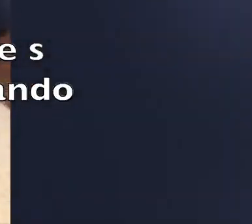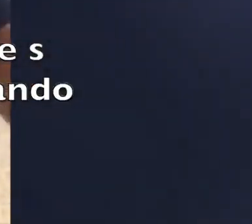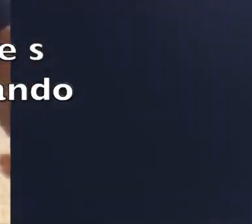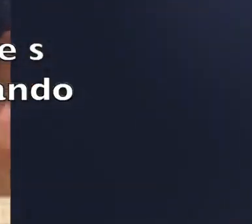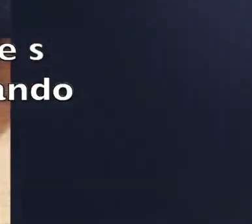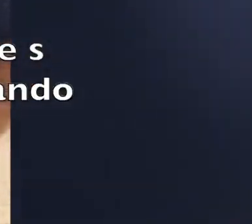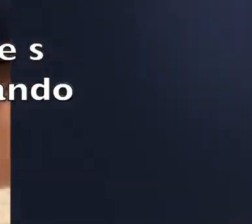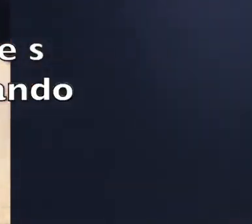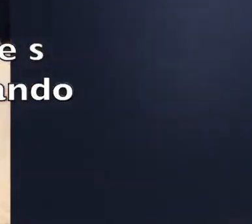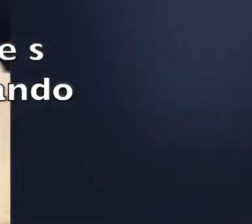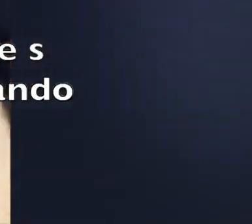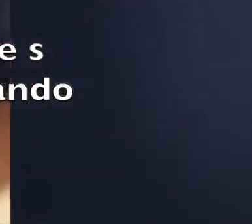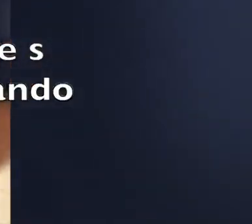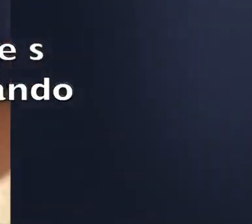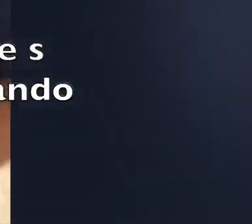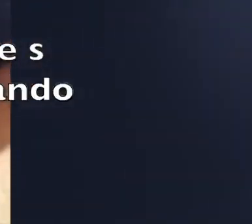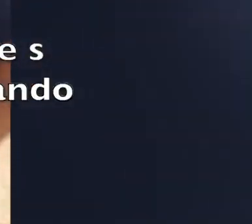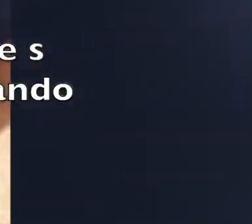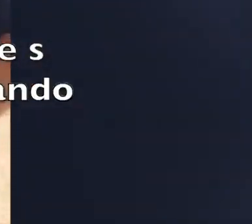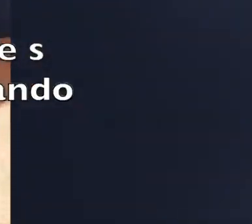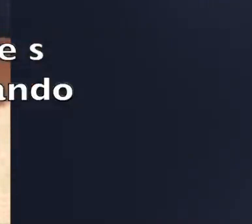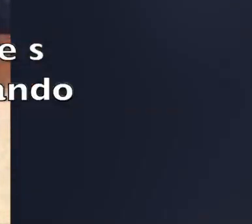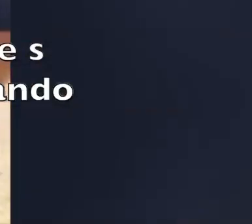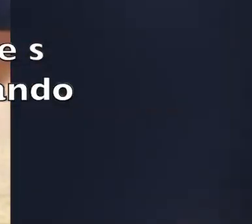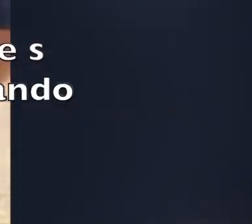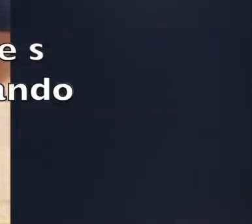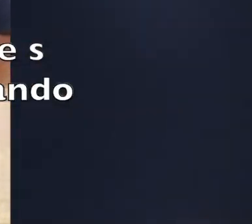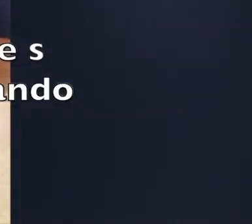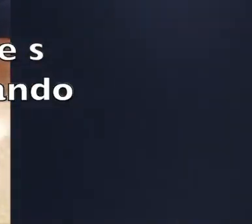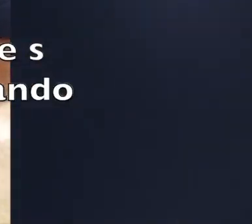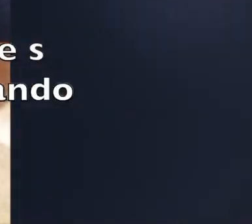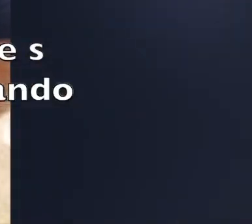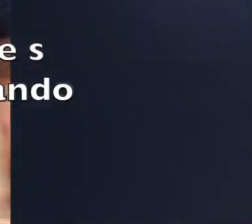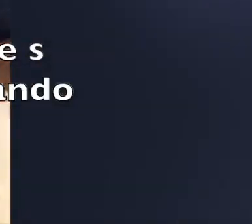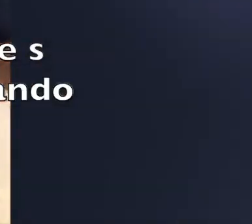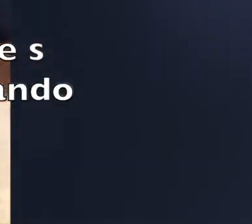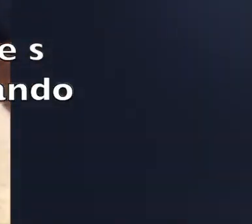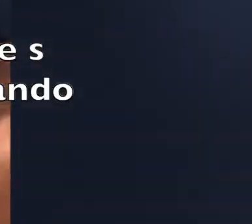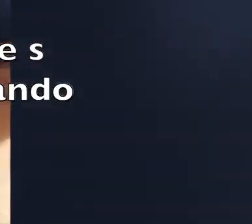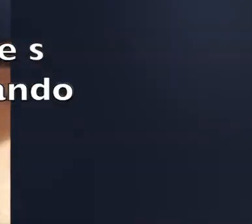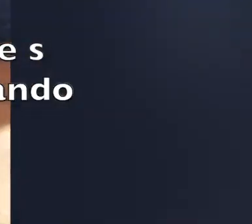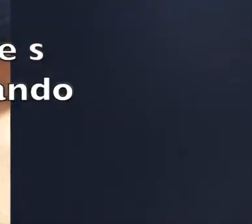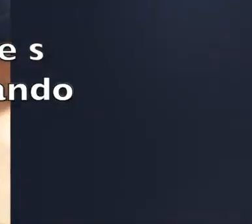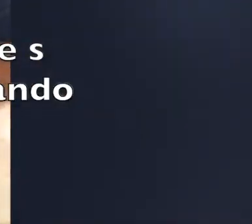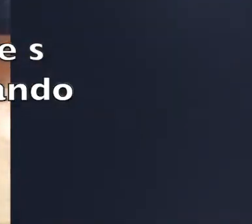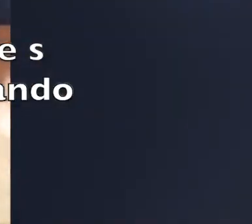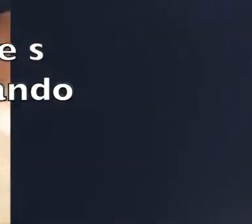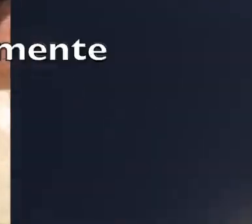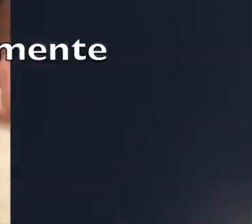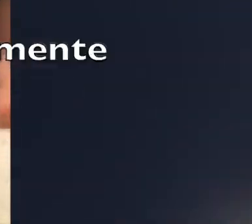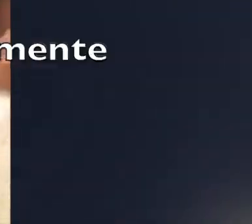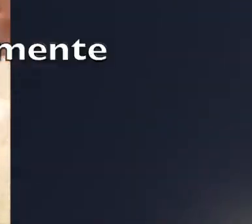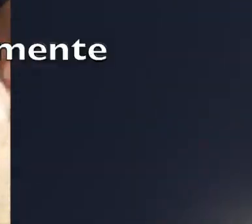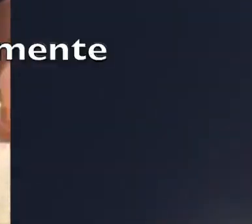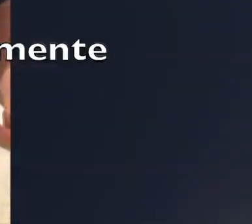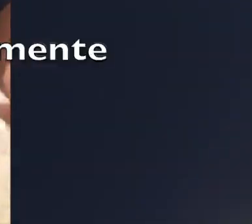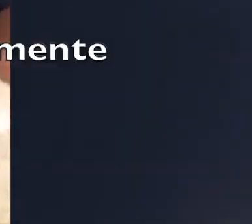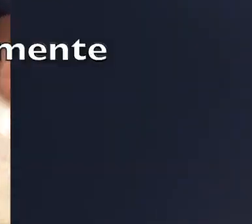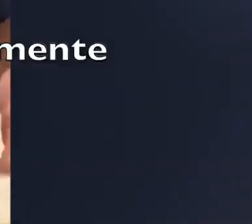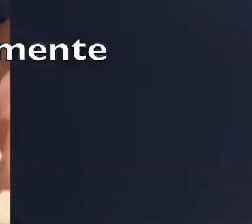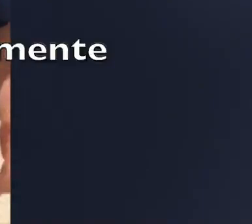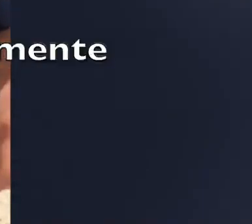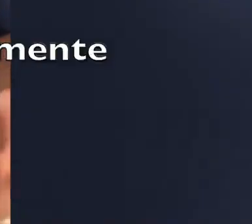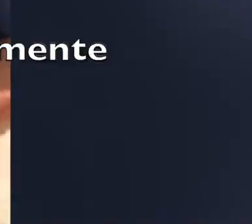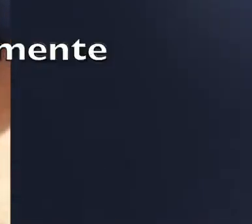with anyone there, whether it be the driver, who's part of my security team, or somebody working behind the counter, and they were all so gracious